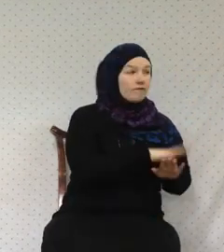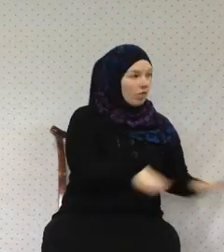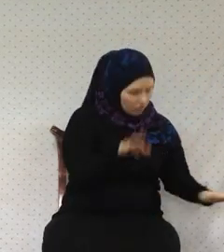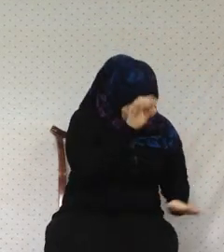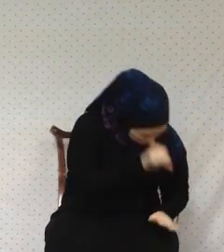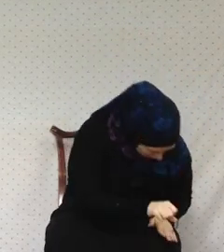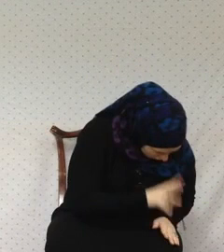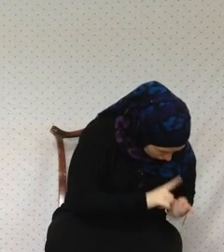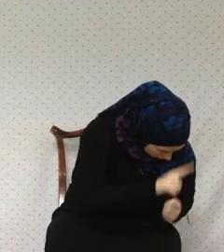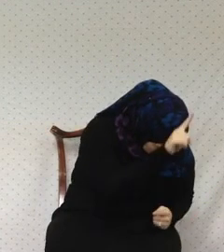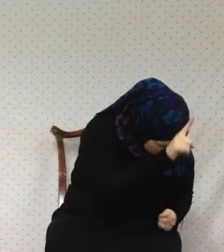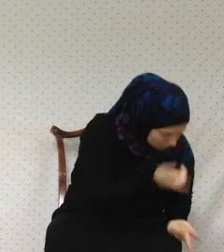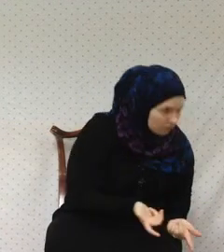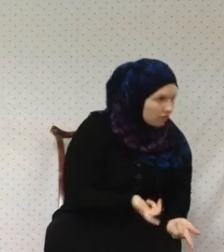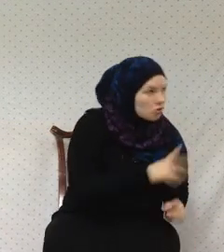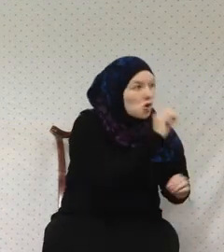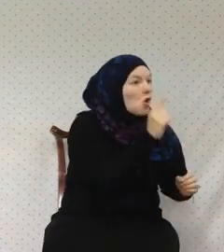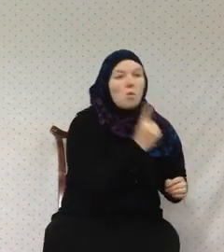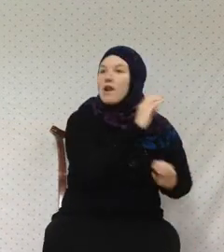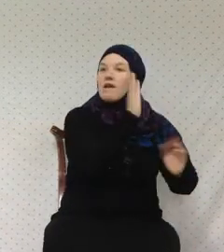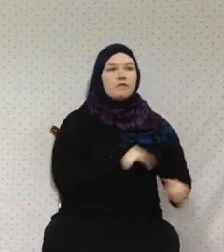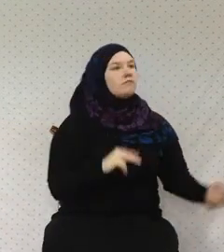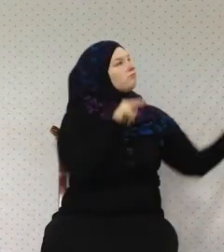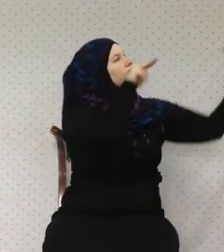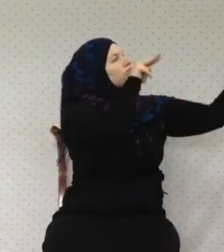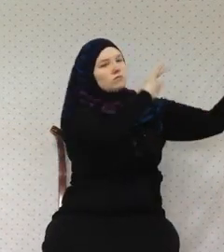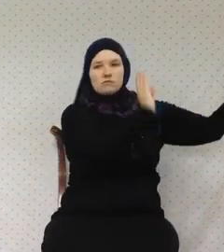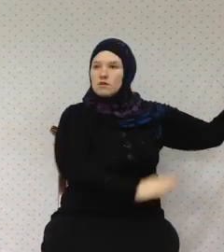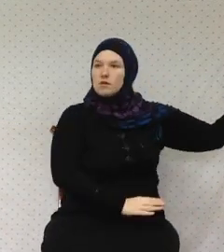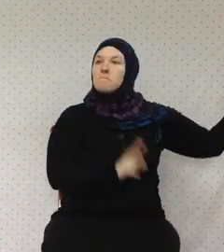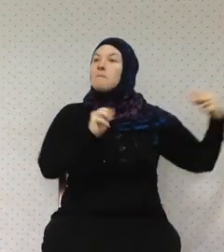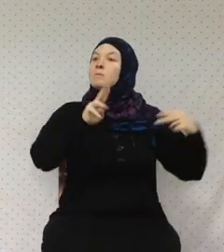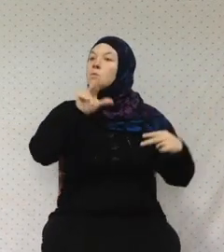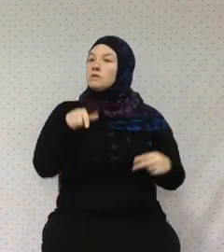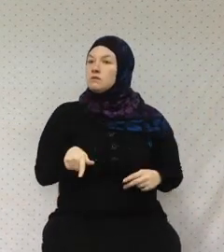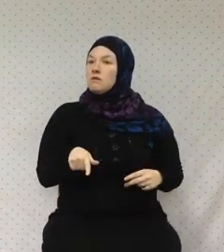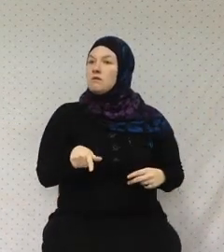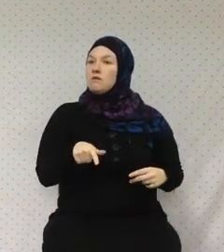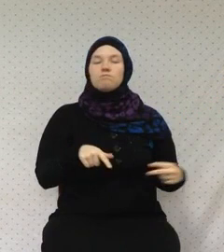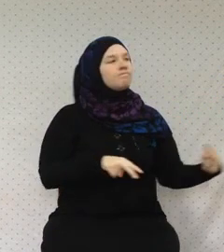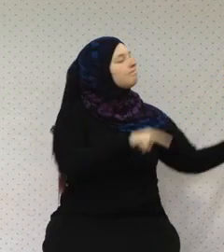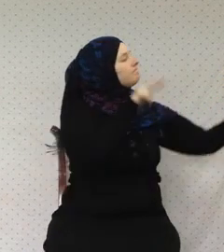floor. But Musa stood up, Allah delivered him.